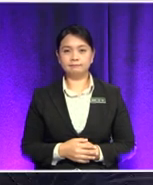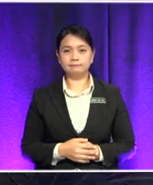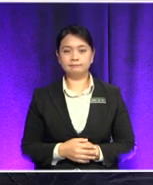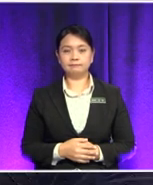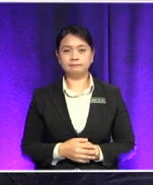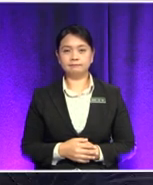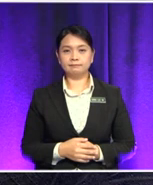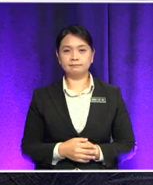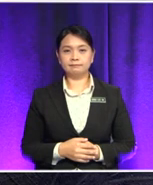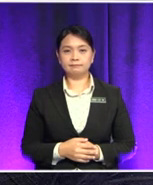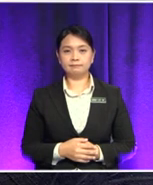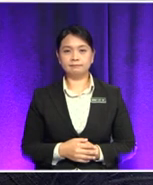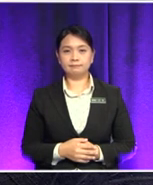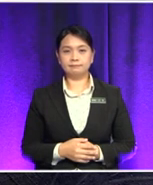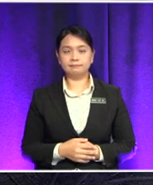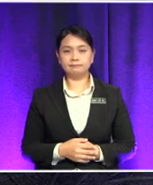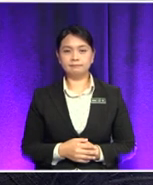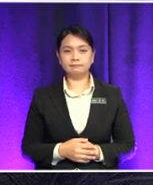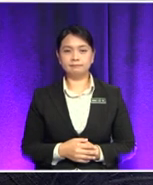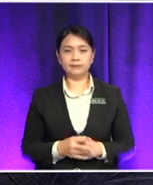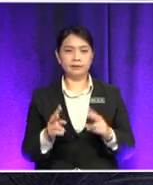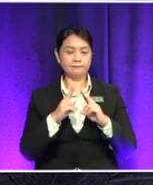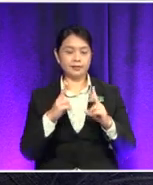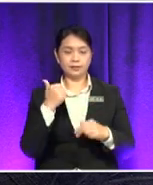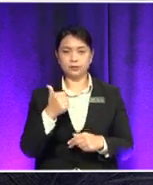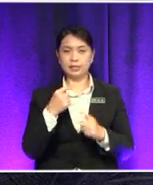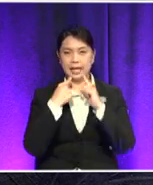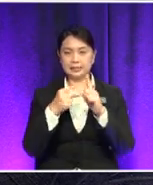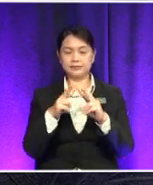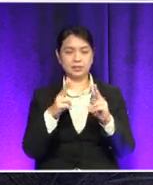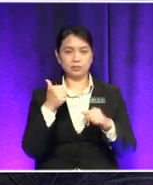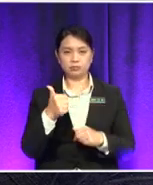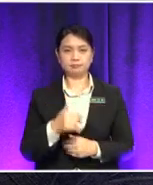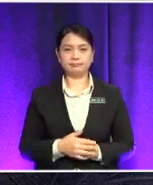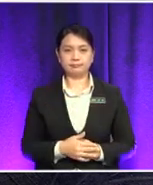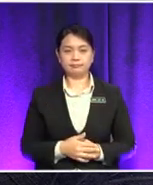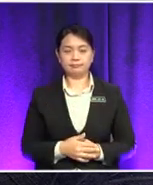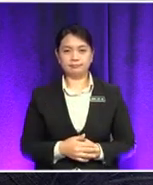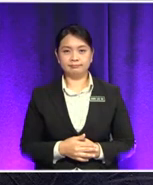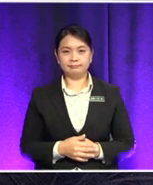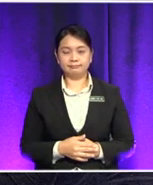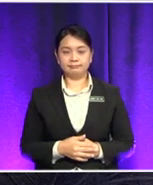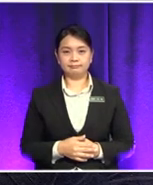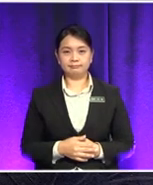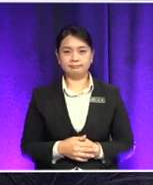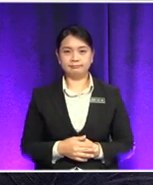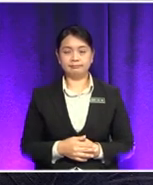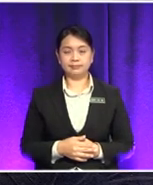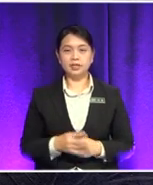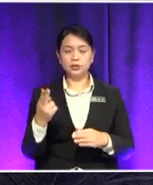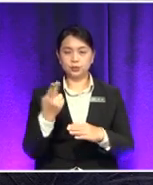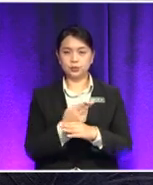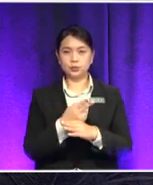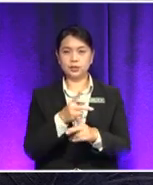appropriate. Yes. So Hanif, can you help me to stick the answer? So it says here, yes, uses an